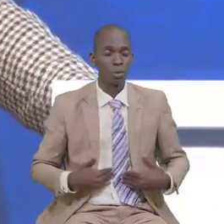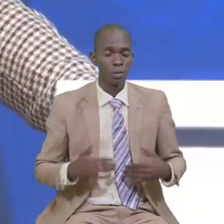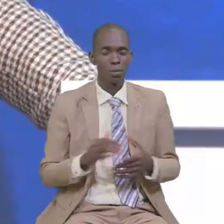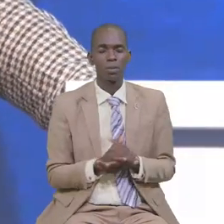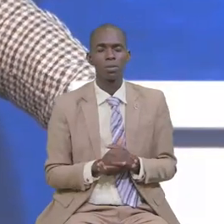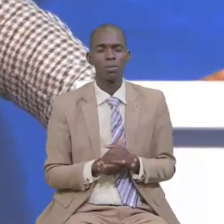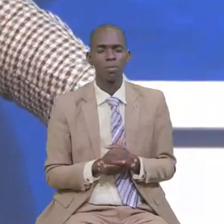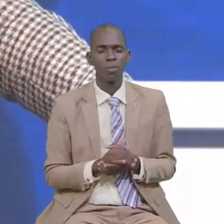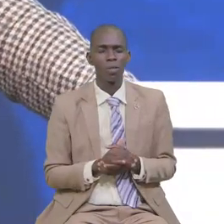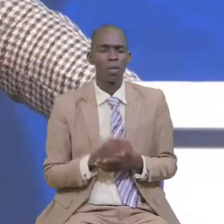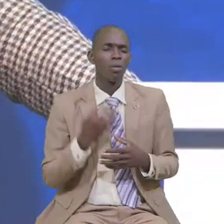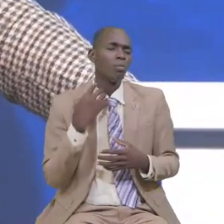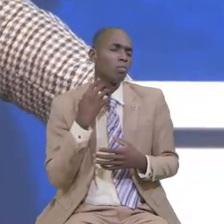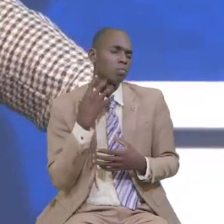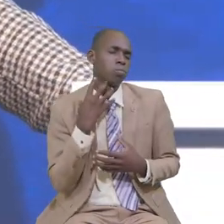Goiter,